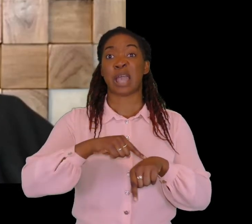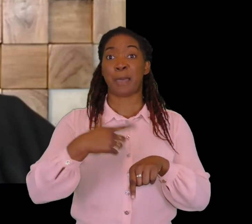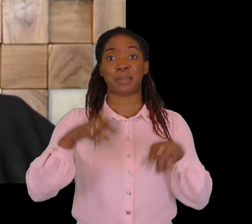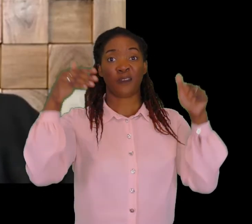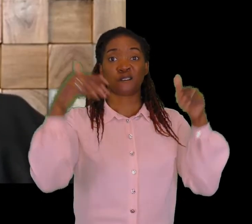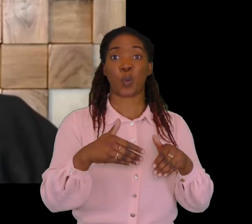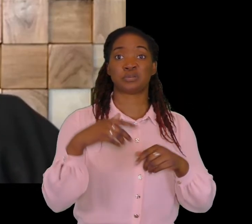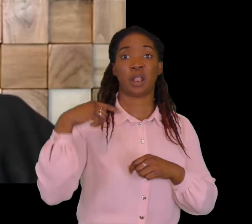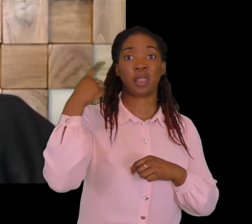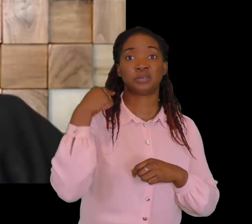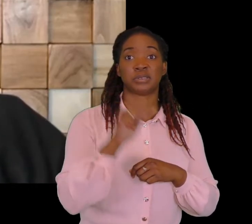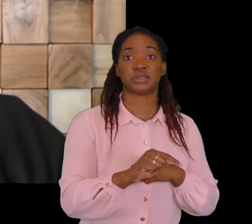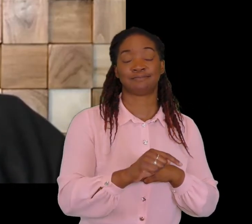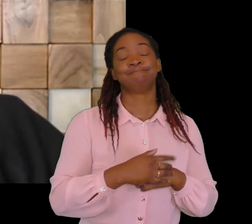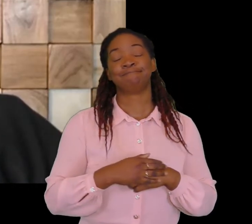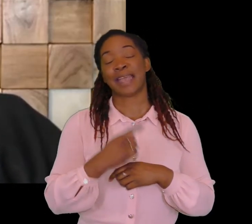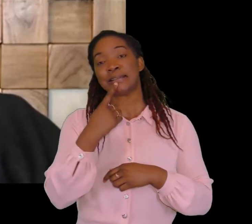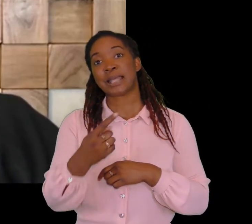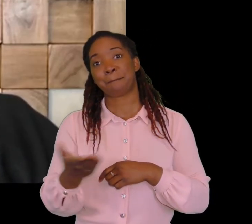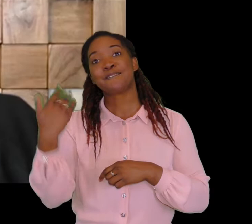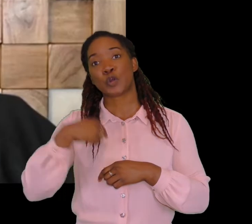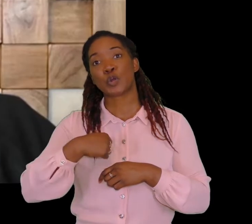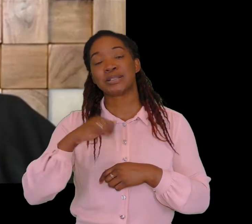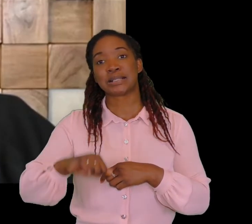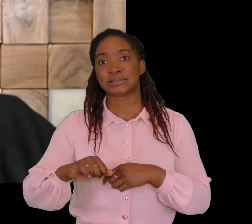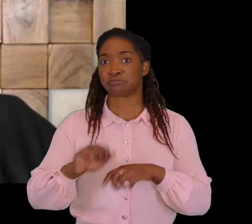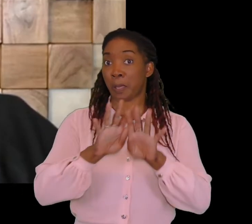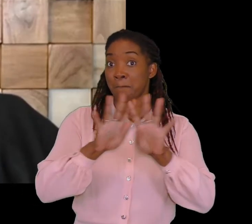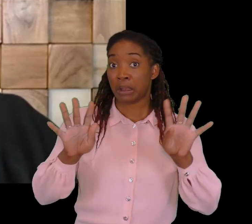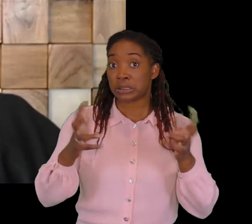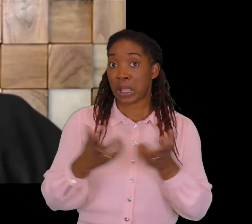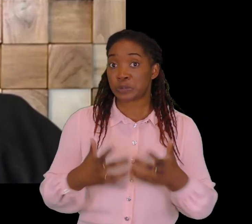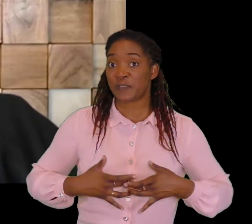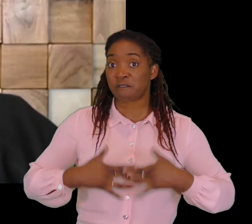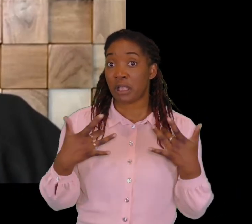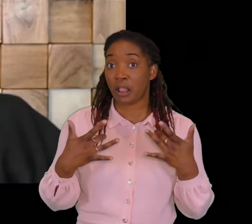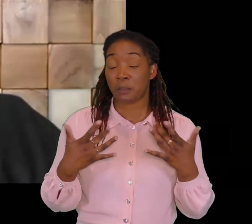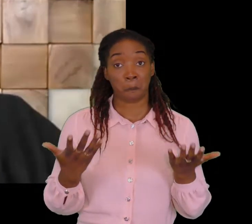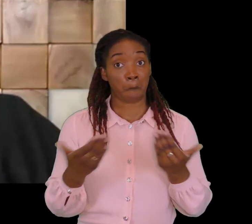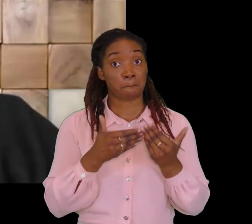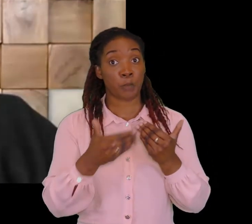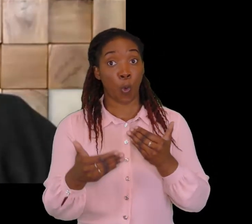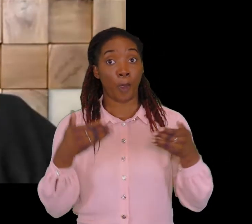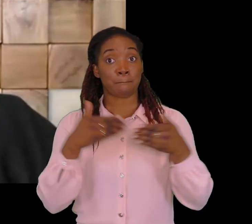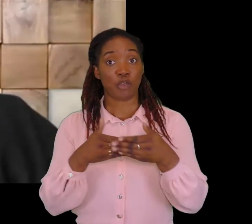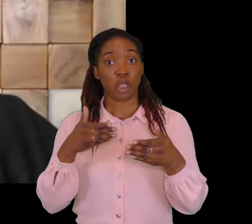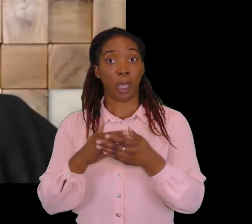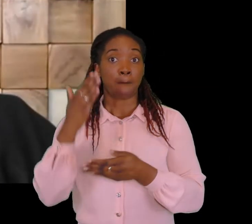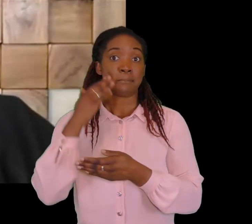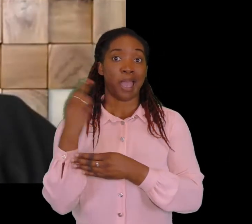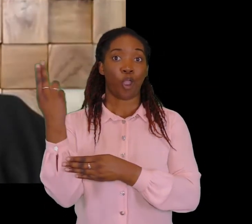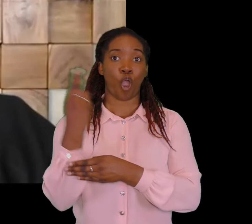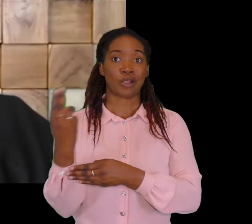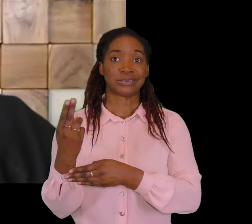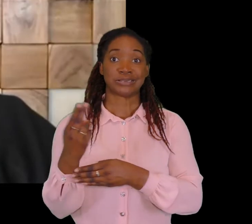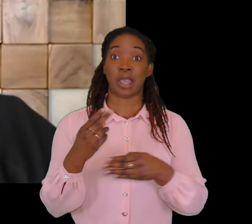part of this, at the beginning of this project. I wonder whether the panel feel that there were more barriers to Black artists in